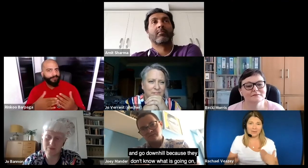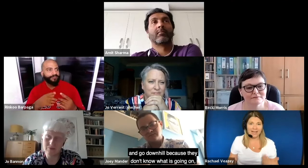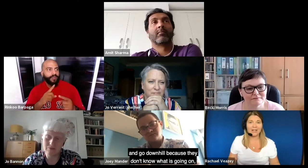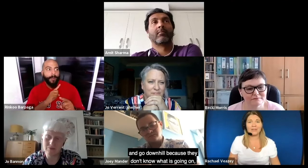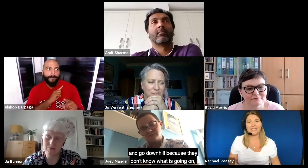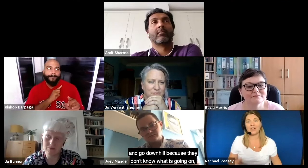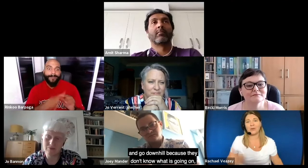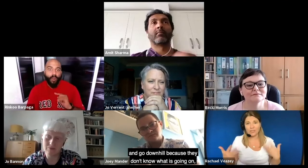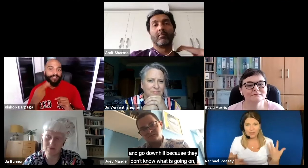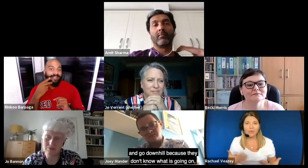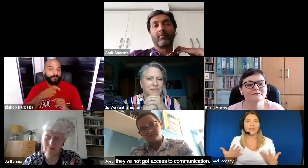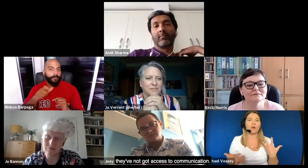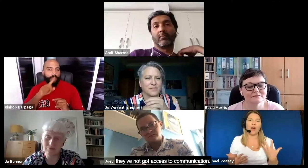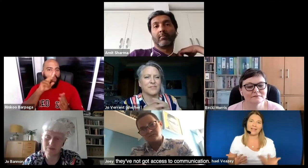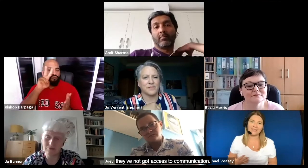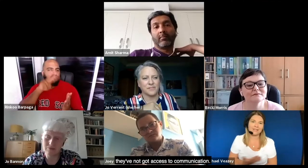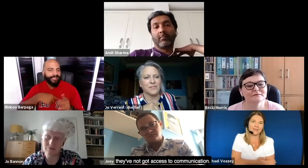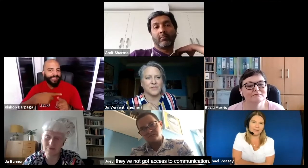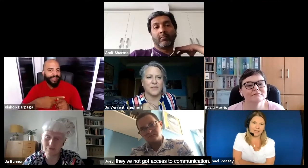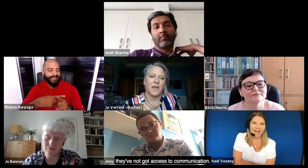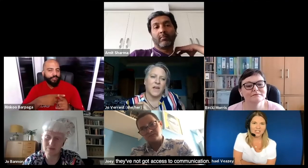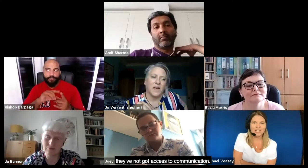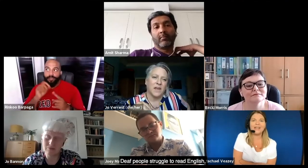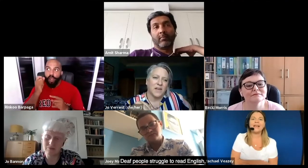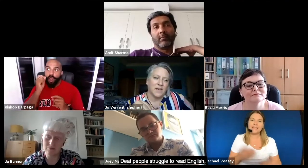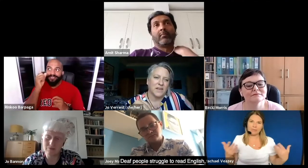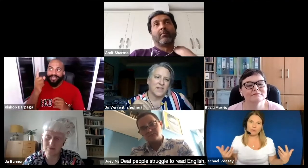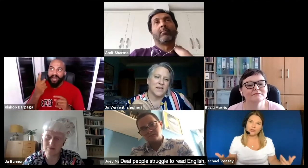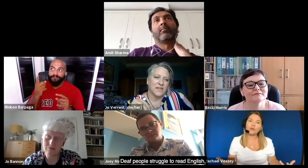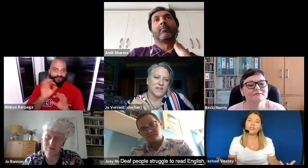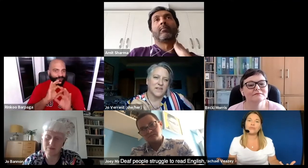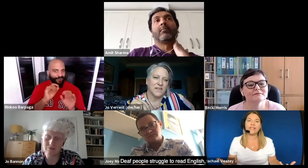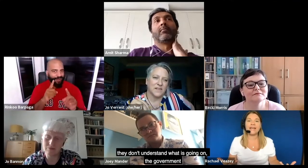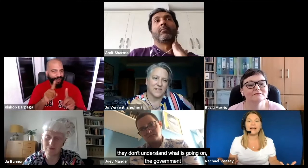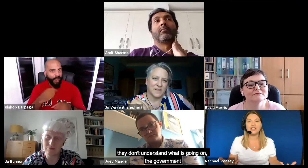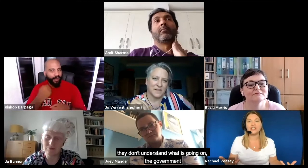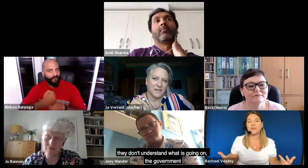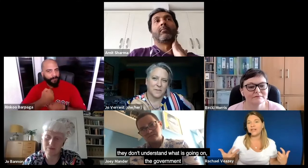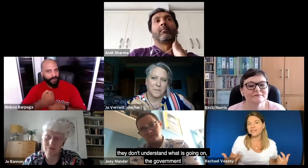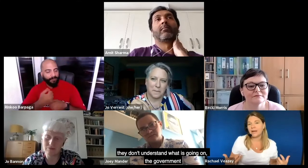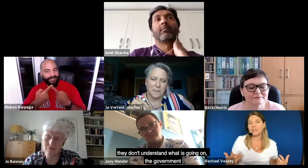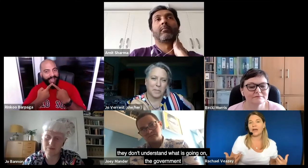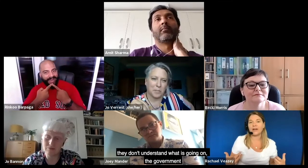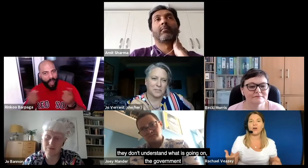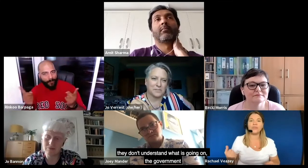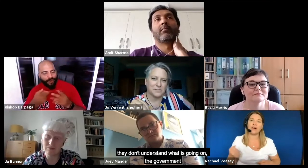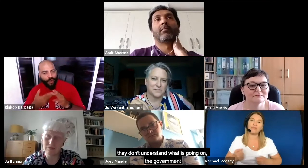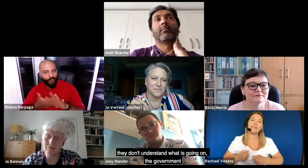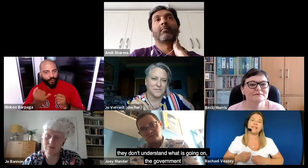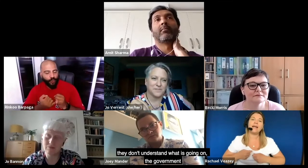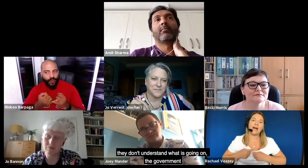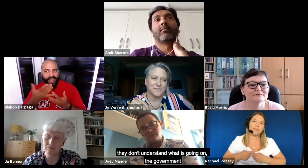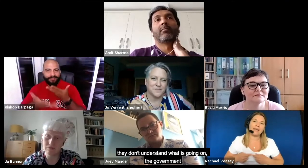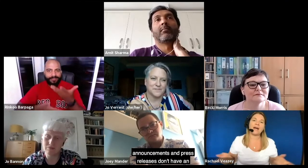go downhill because they don't know what's going on. They've not got access to communication. Deaf people struggle to read English, so don't really understand what's going on. The